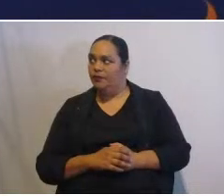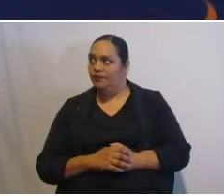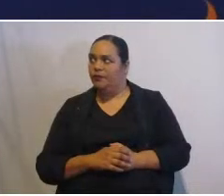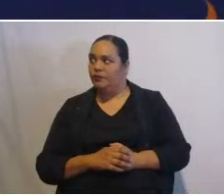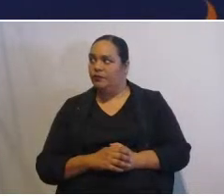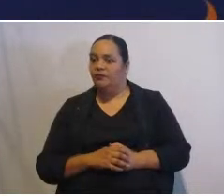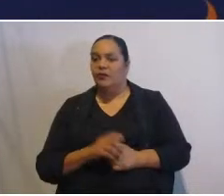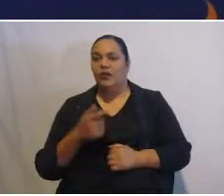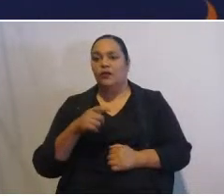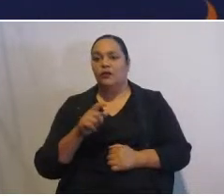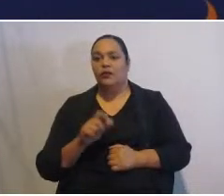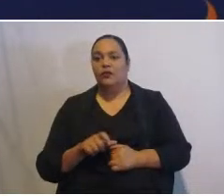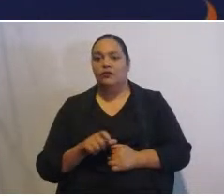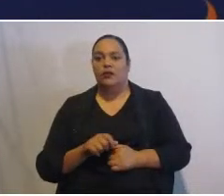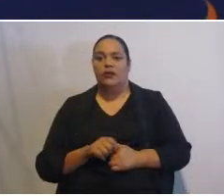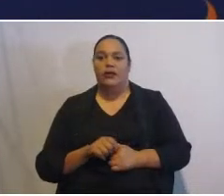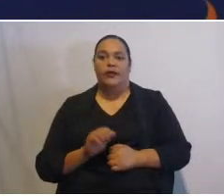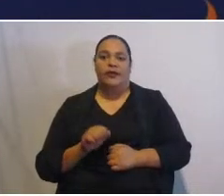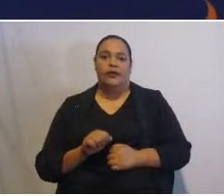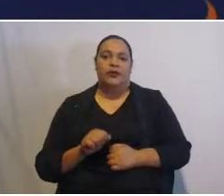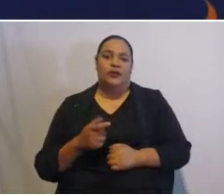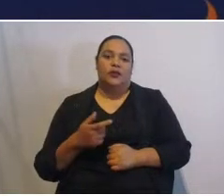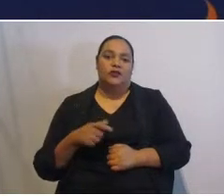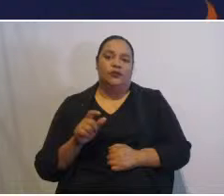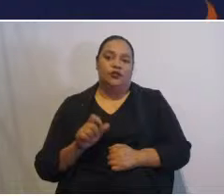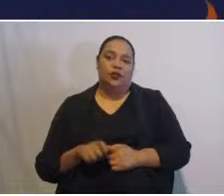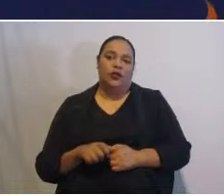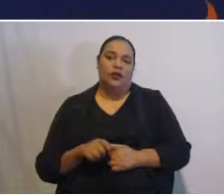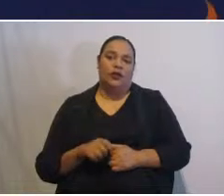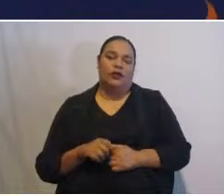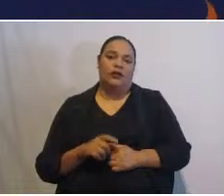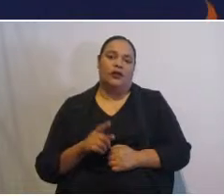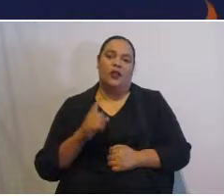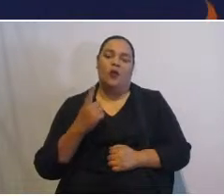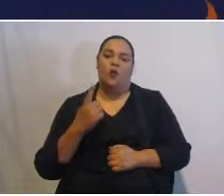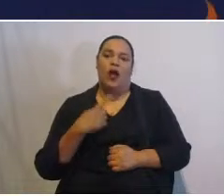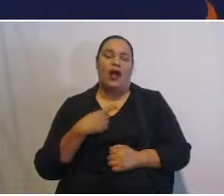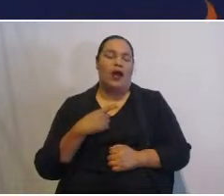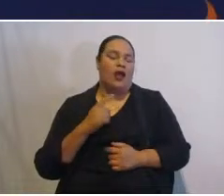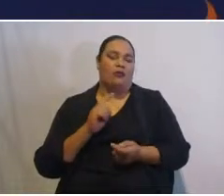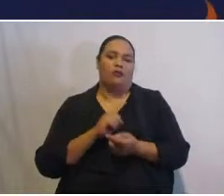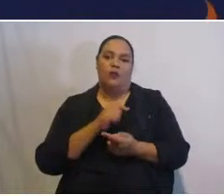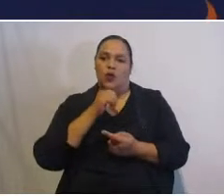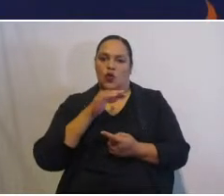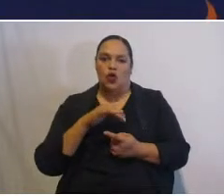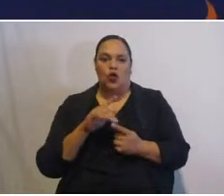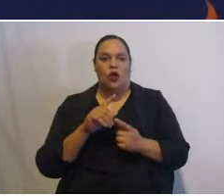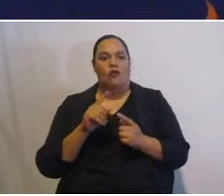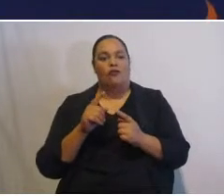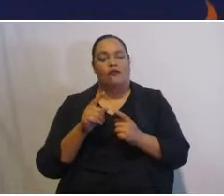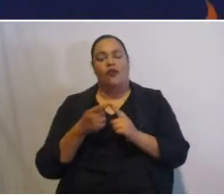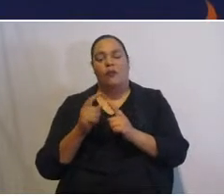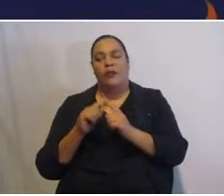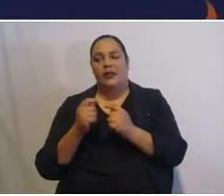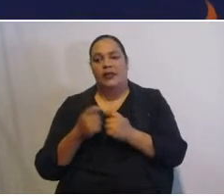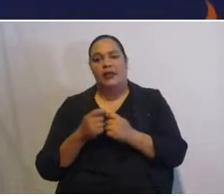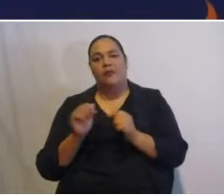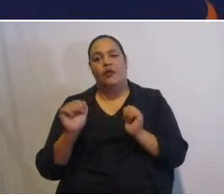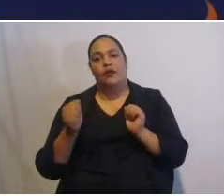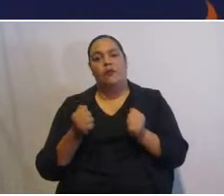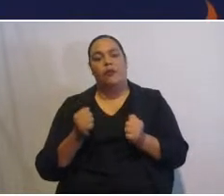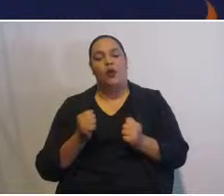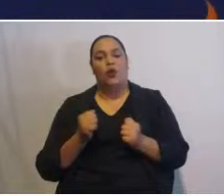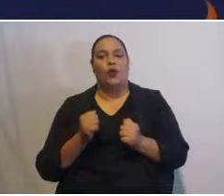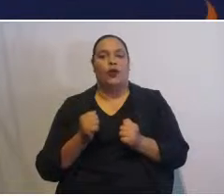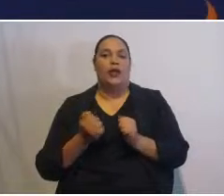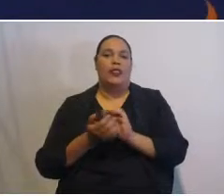The one question that we didn't address from our notes and the team, the issue about the employee costs and